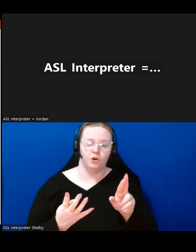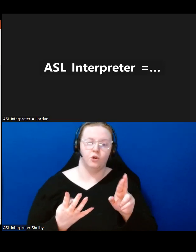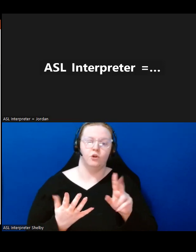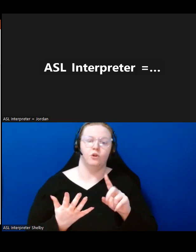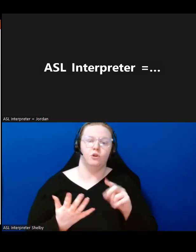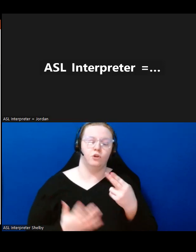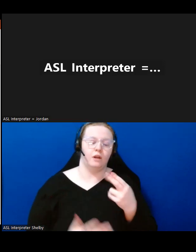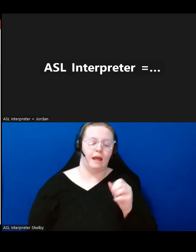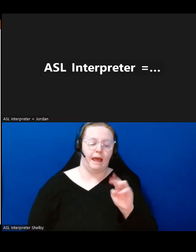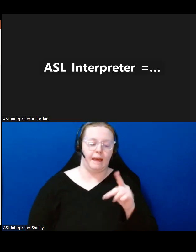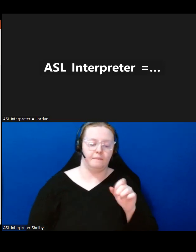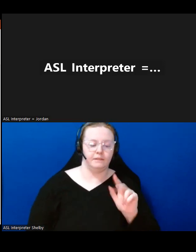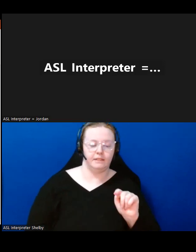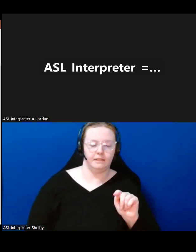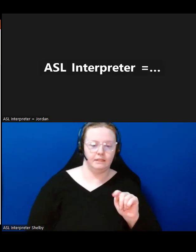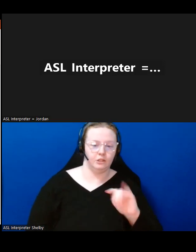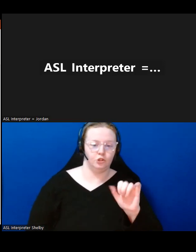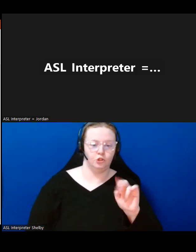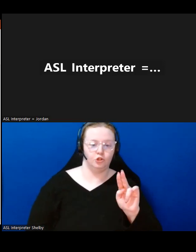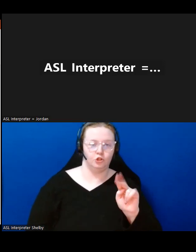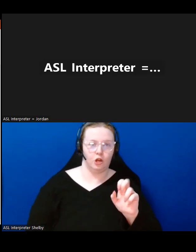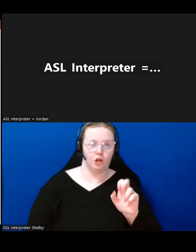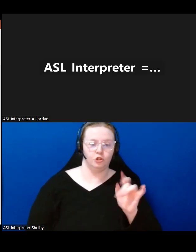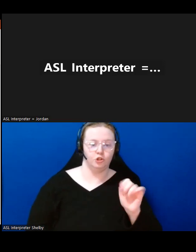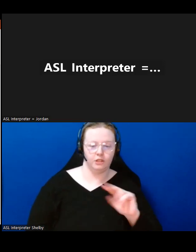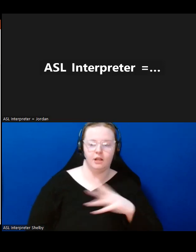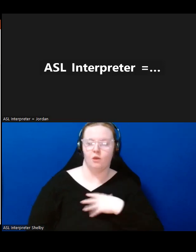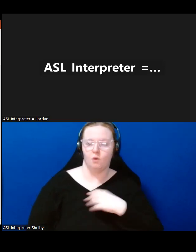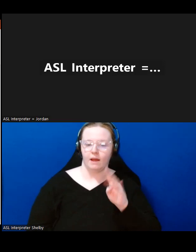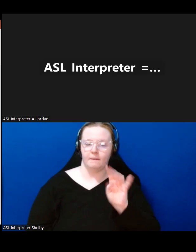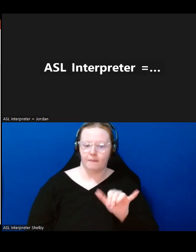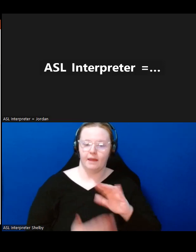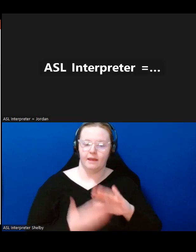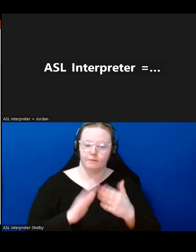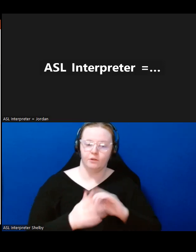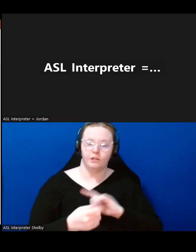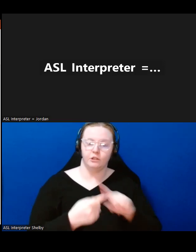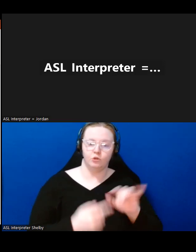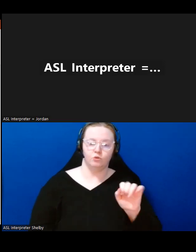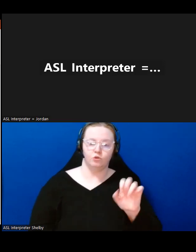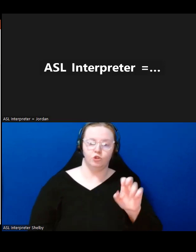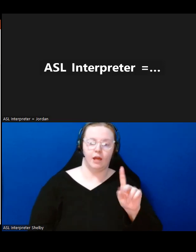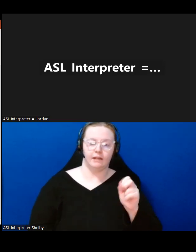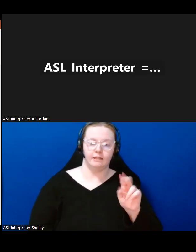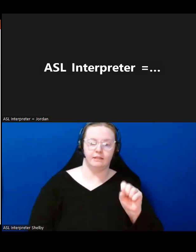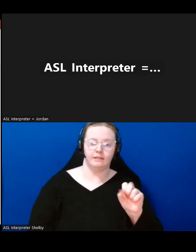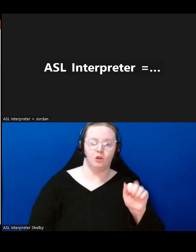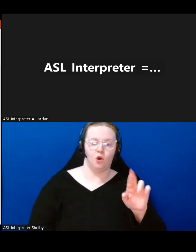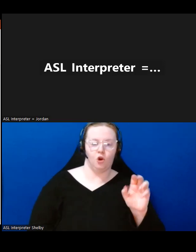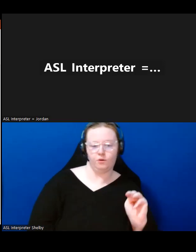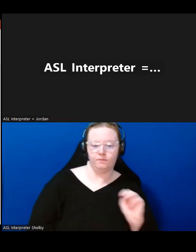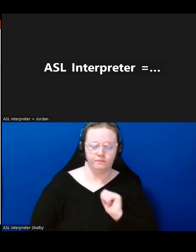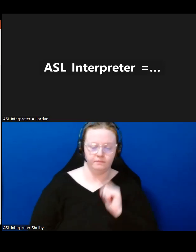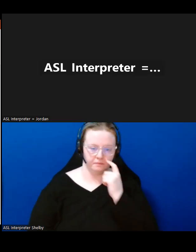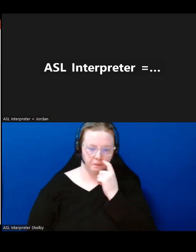Hampton Junction, including all the White Bay communities to Jackson's Arm. So listen up, because there's a